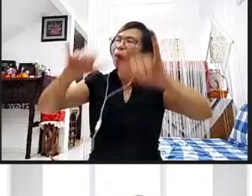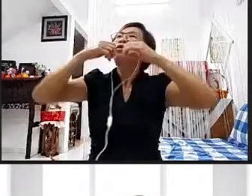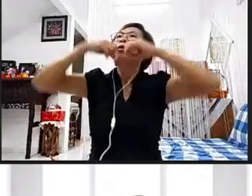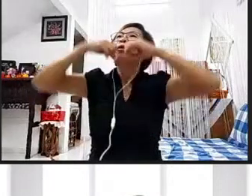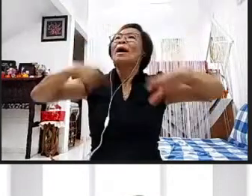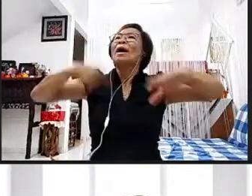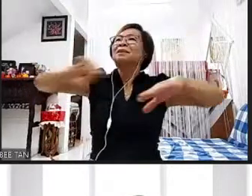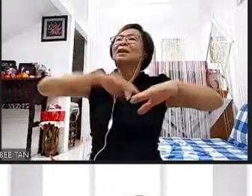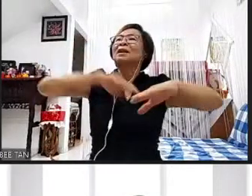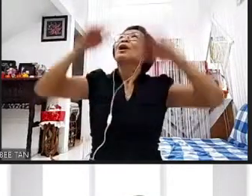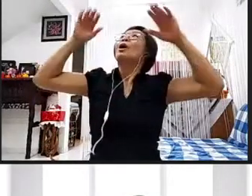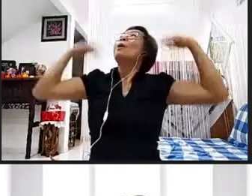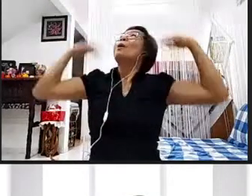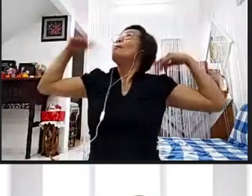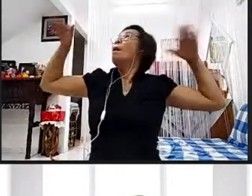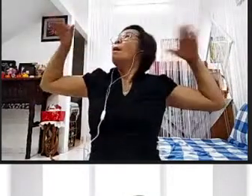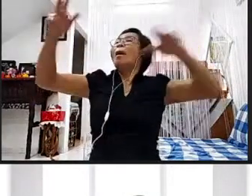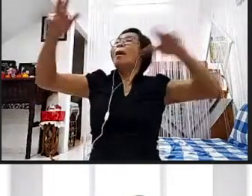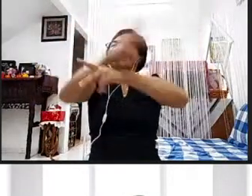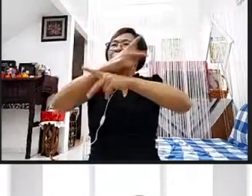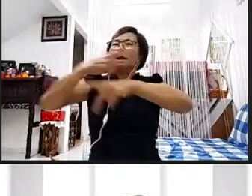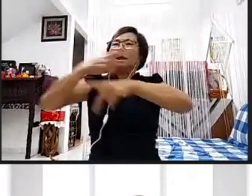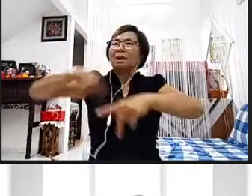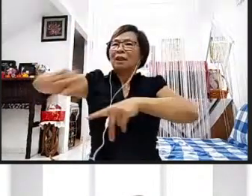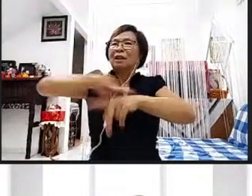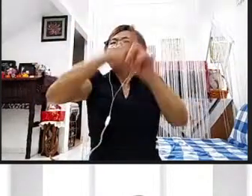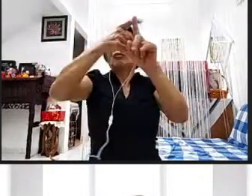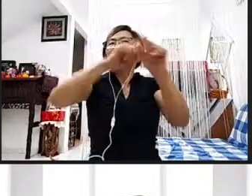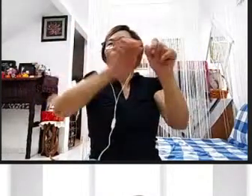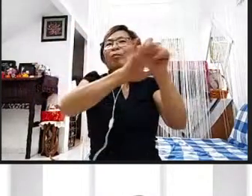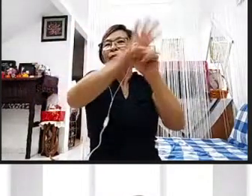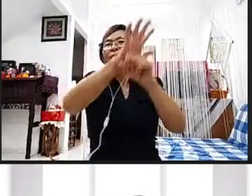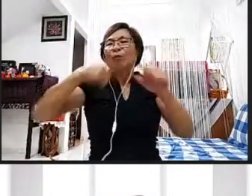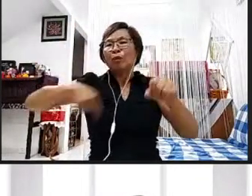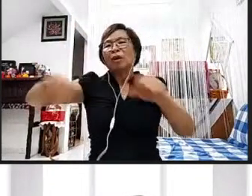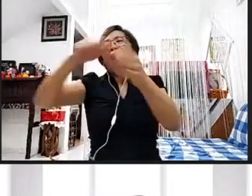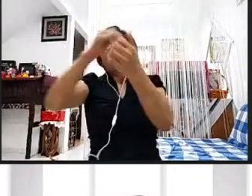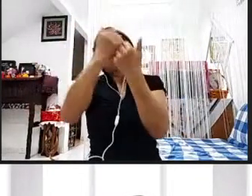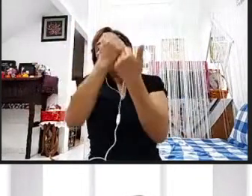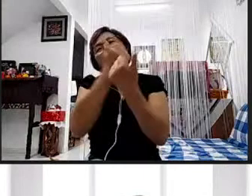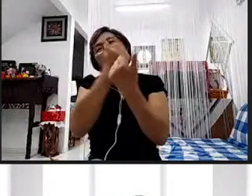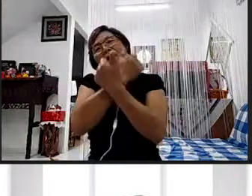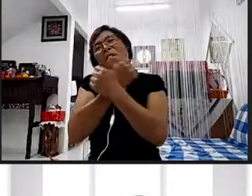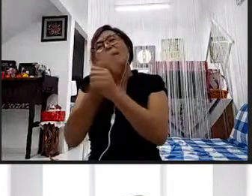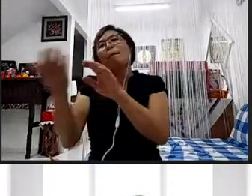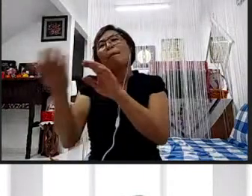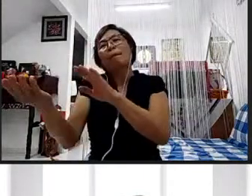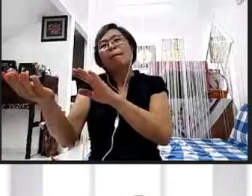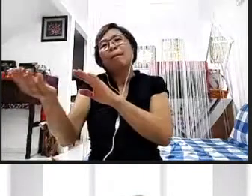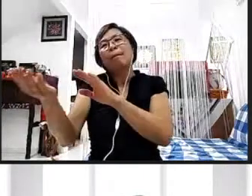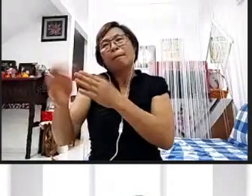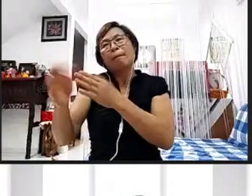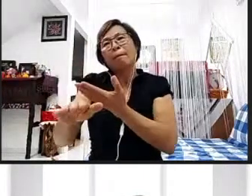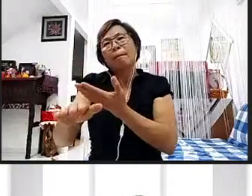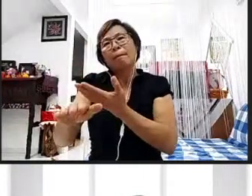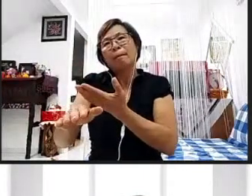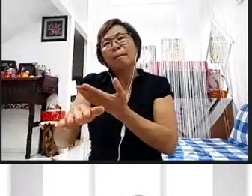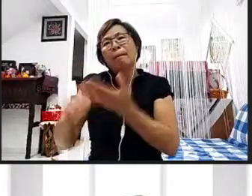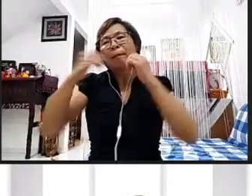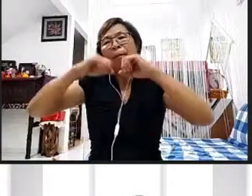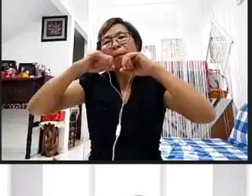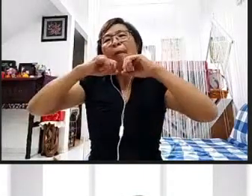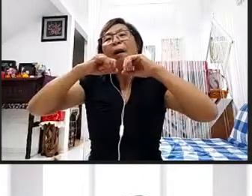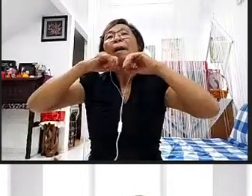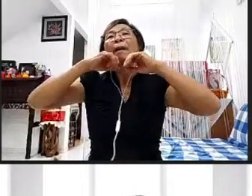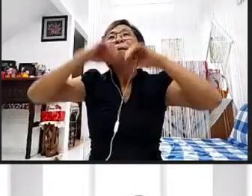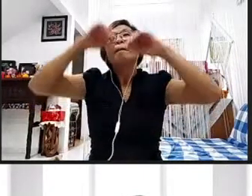continue to protect us from this pandemic. And also we'll dedicate this to our loved ones who have passed away during this season. May these merits reach them also.